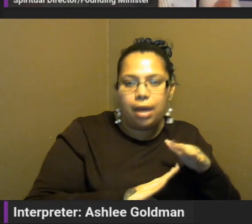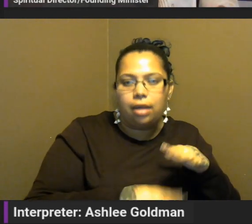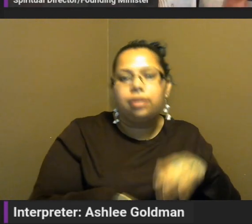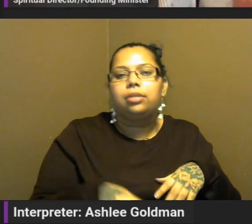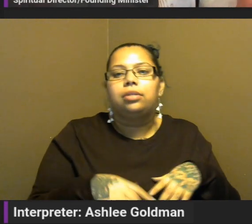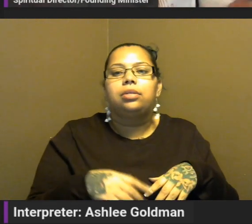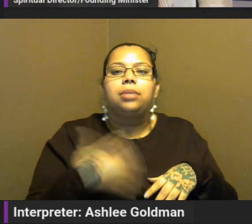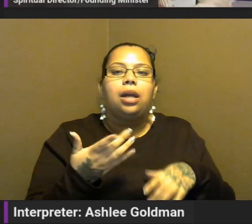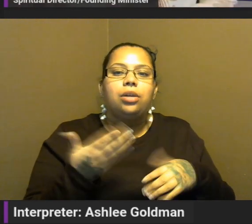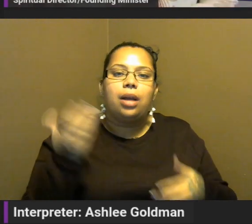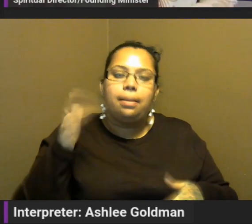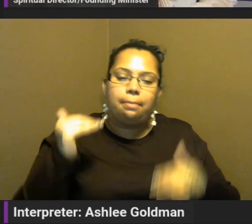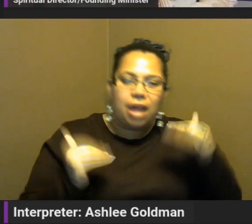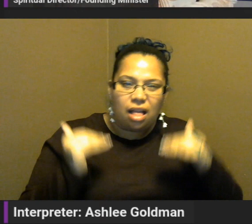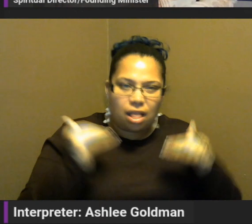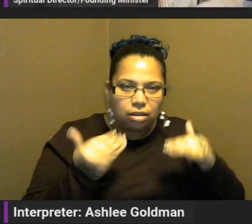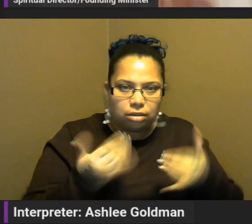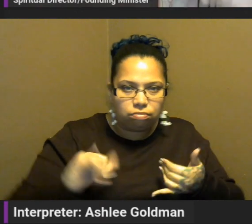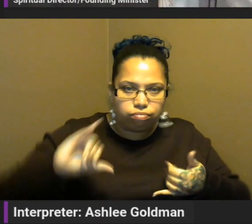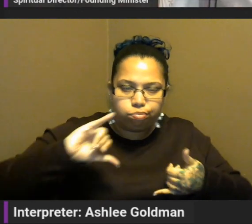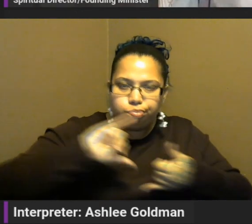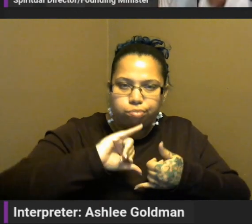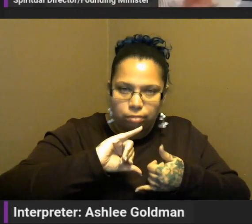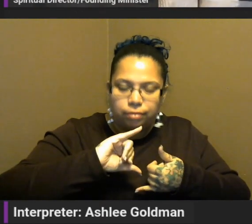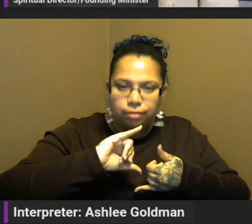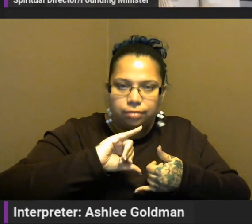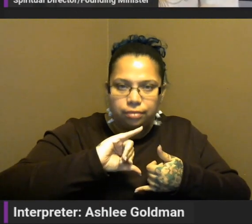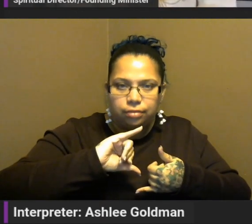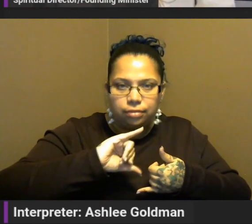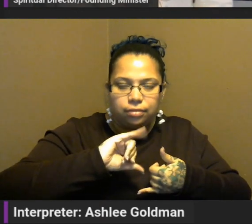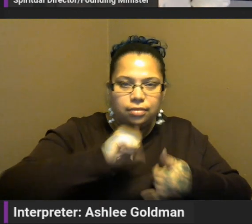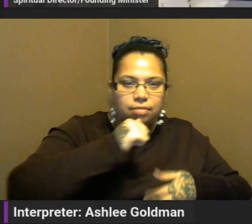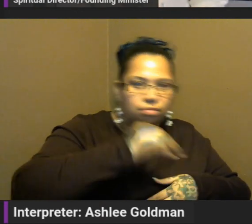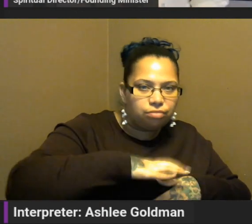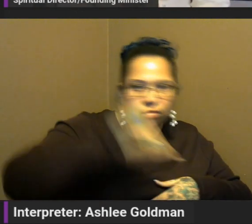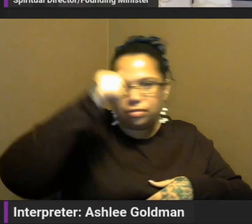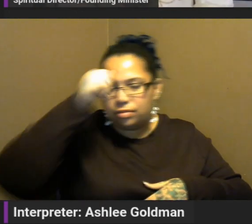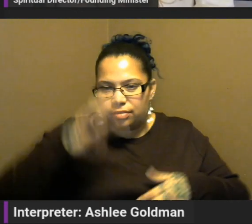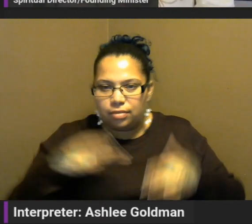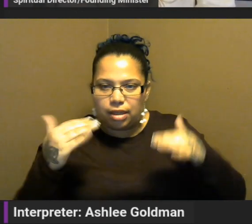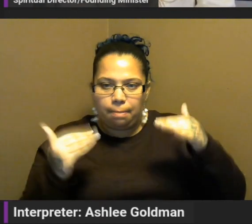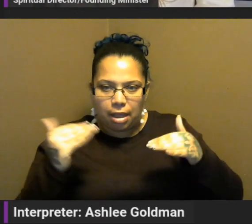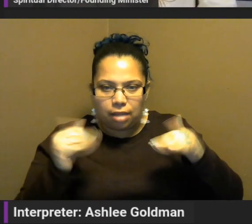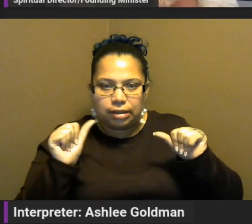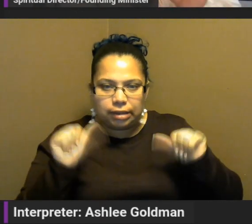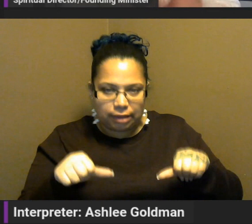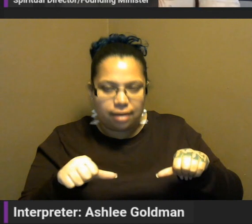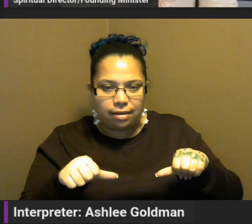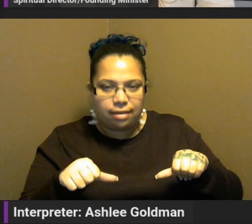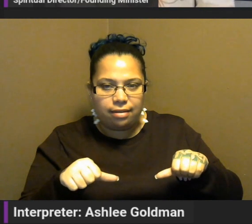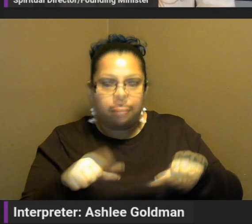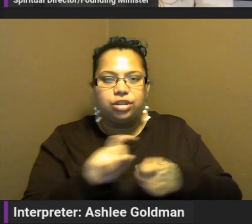light, feminine and masculine. Let us reorient and reinvigorate the teaching, making